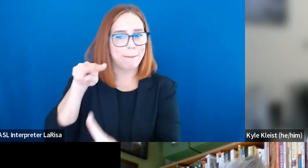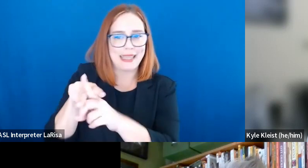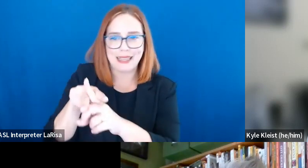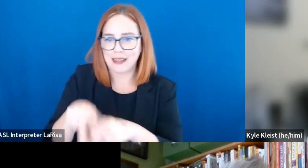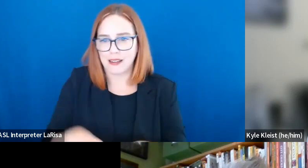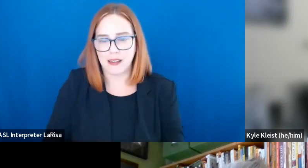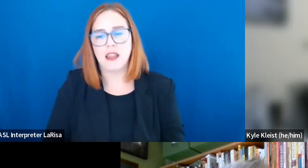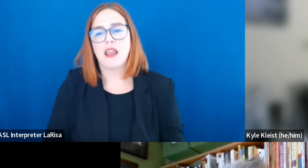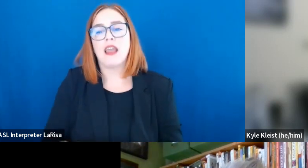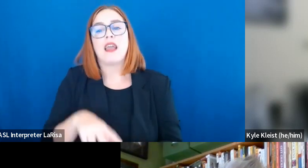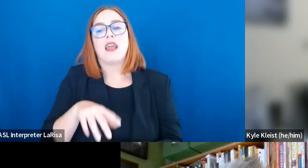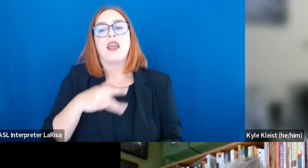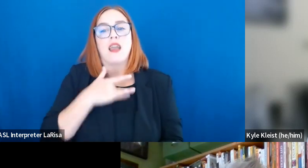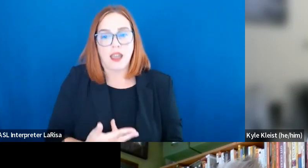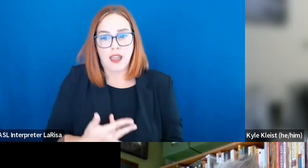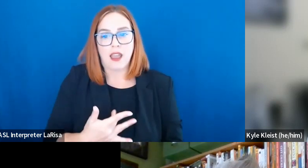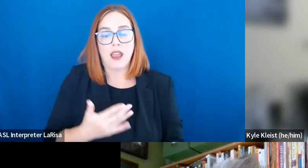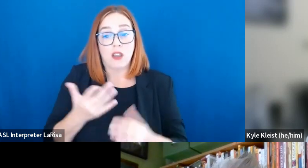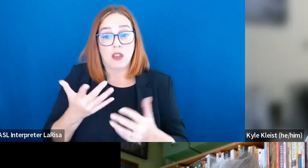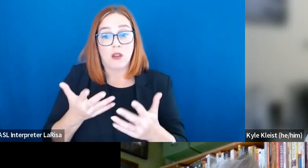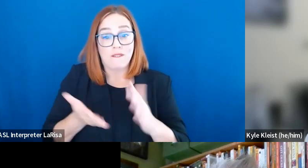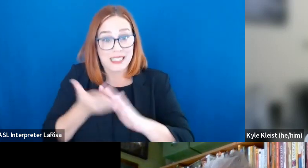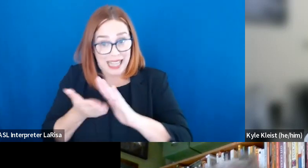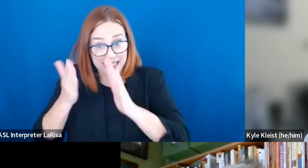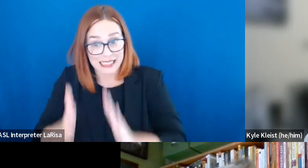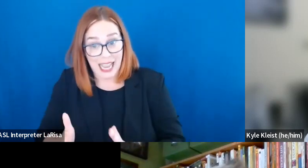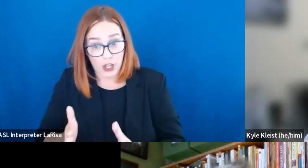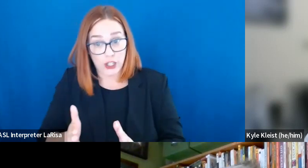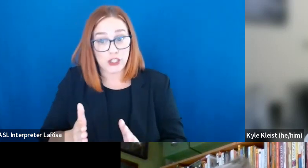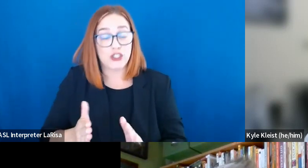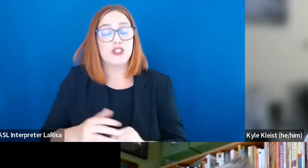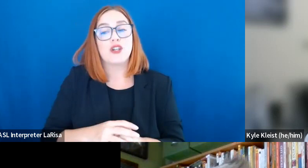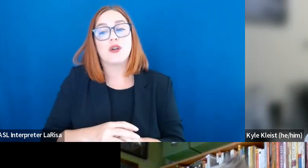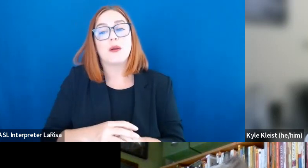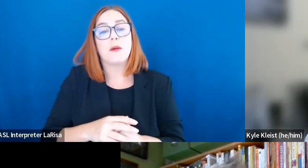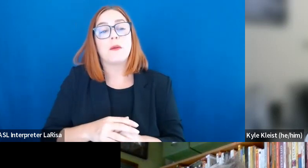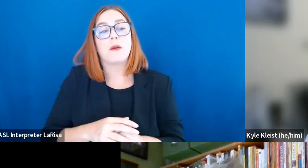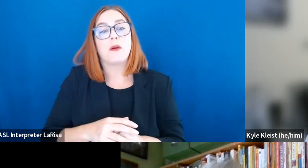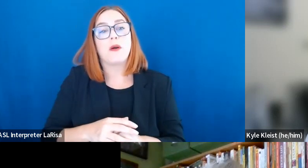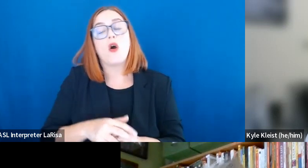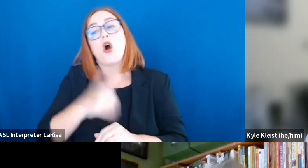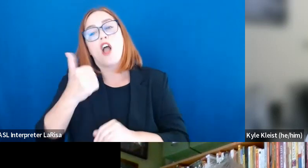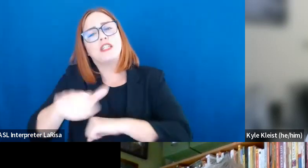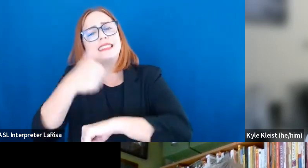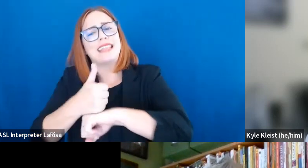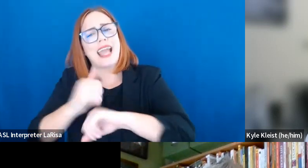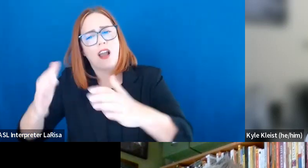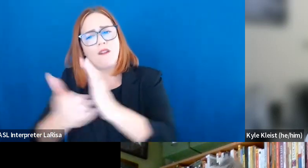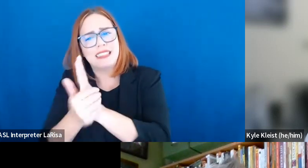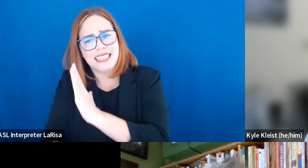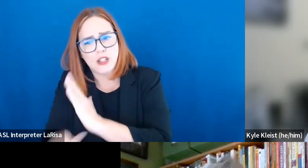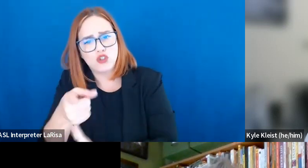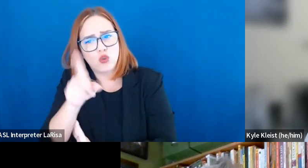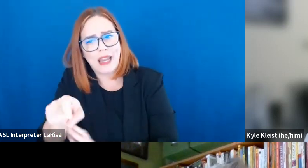in person and virtually. I think there's another set of skills. You need an Arius or something like